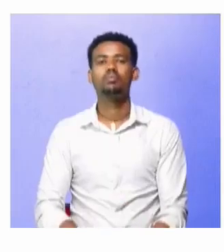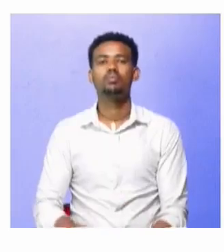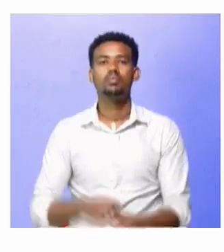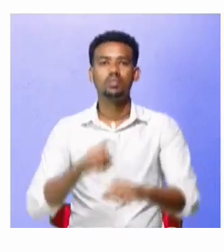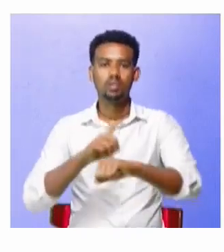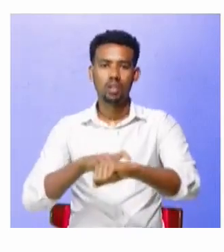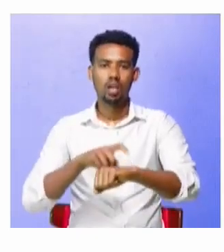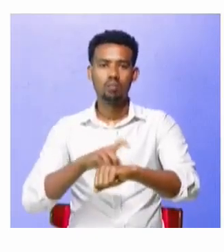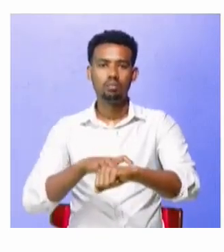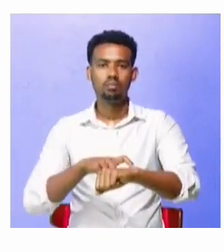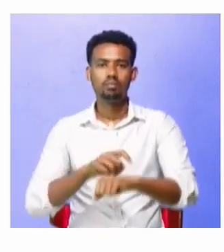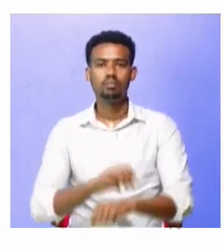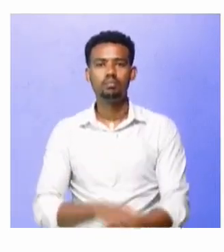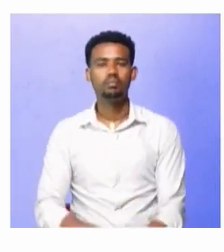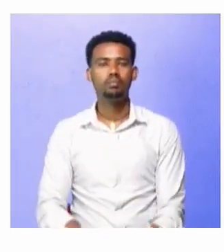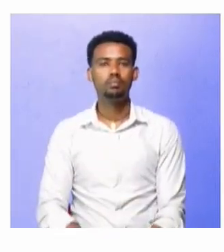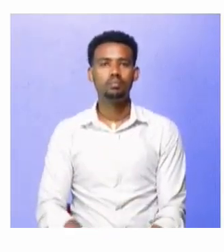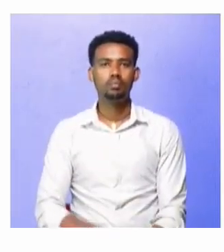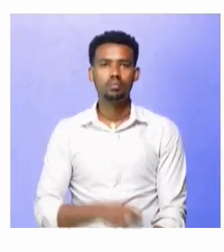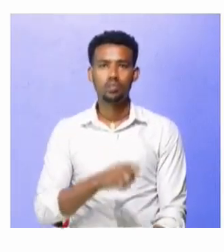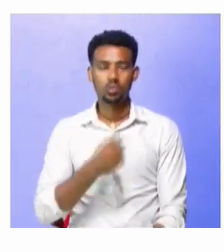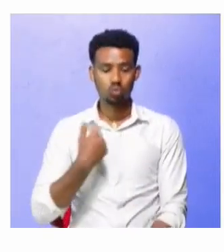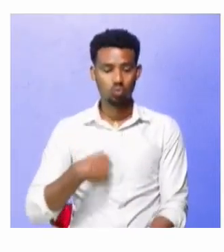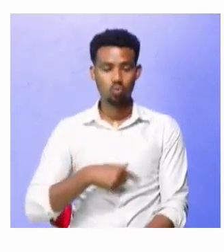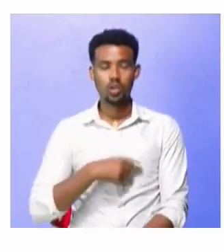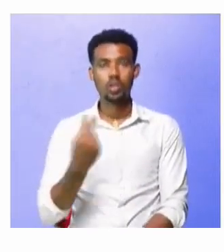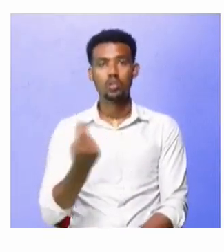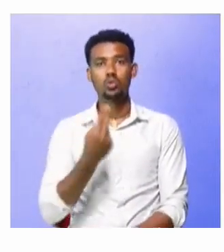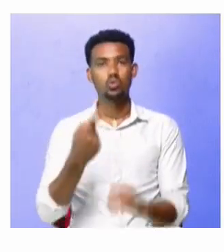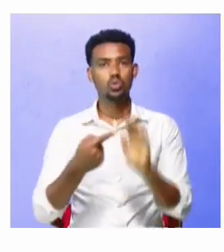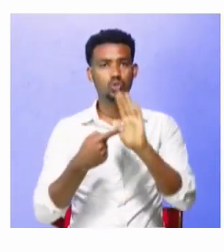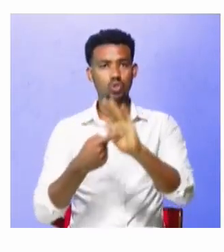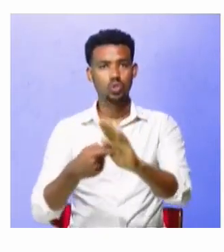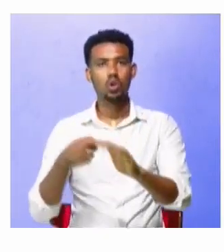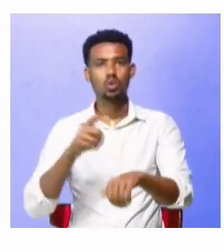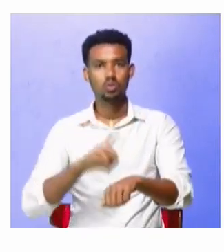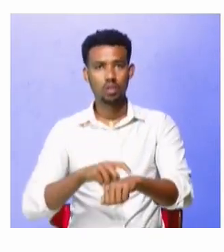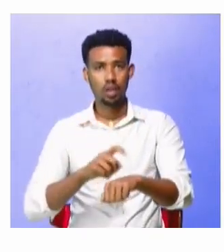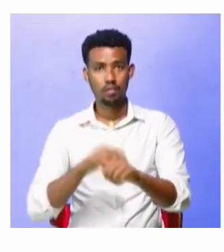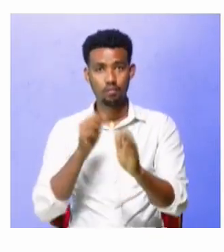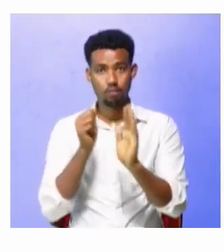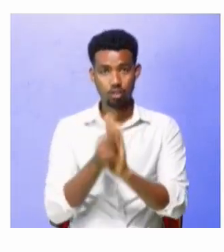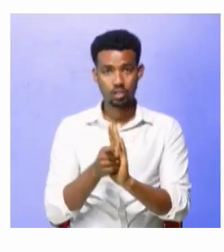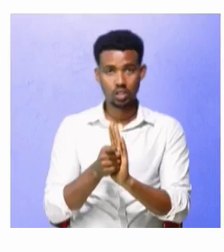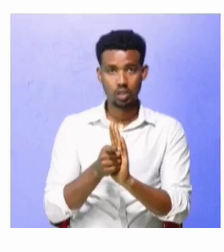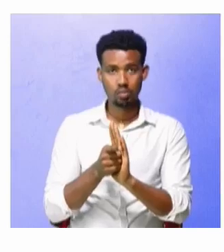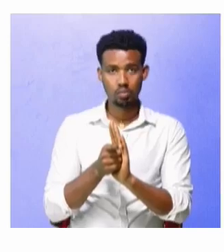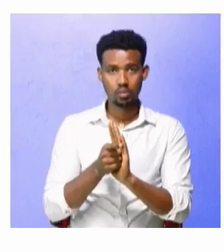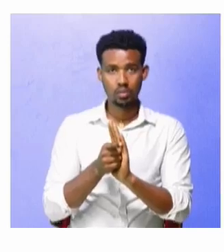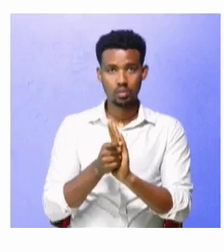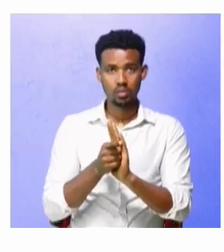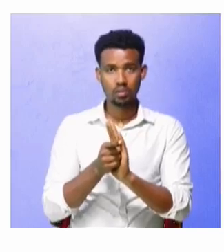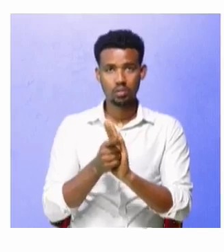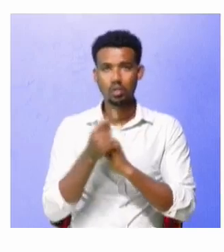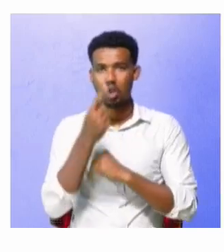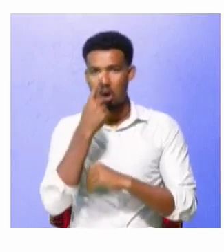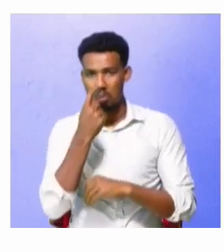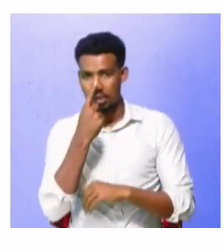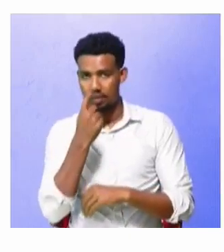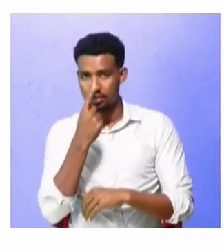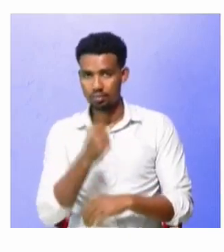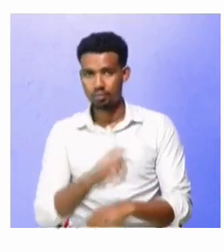time, or that we use to show time. For example, the common